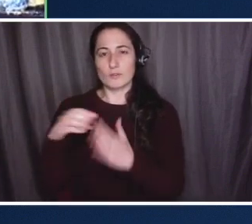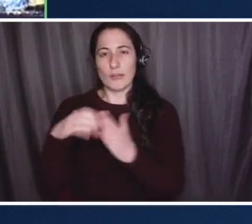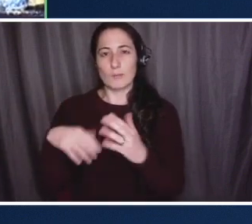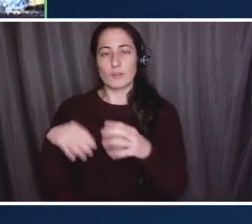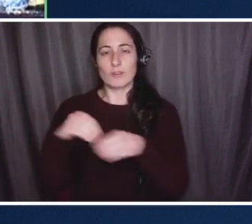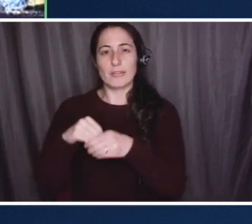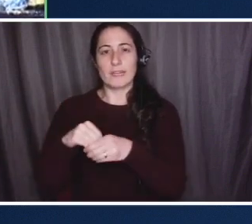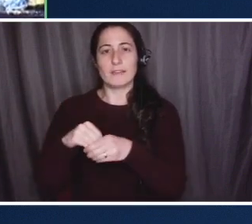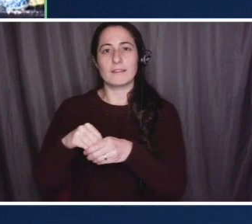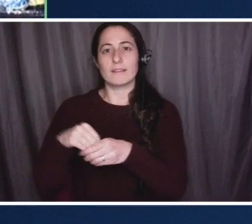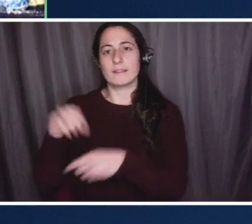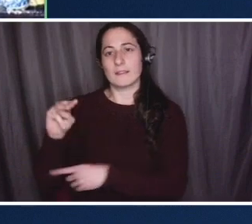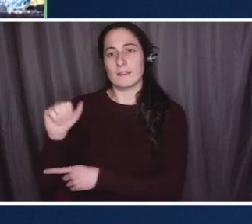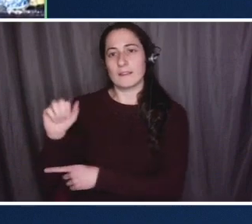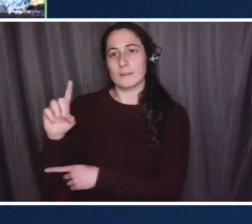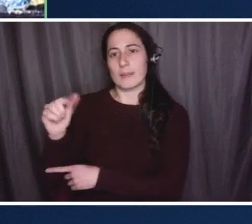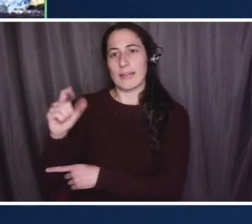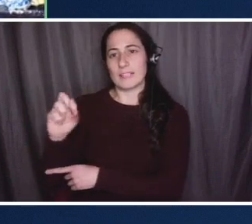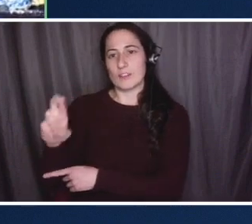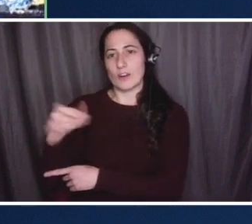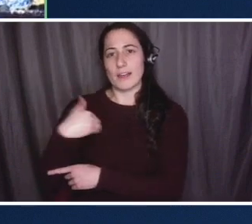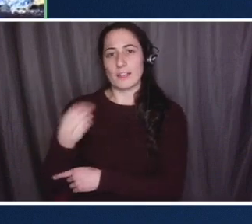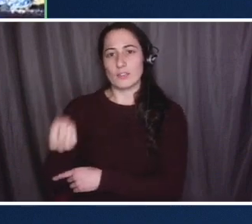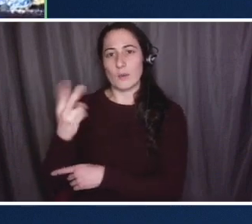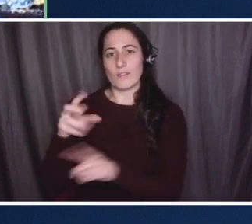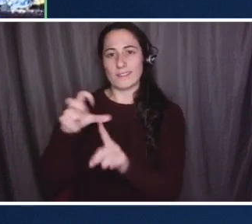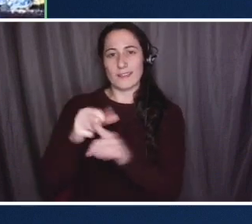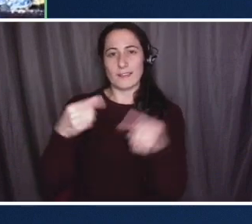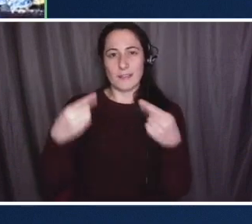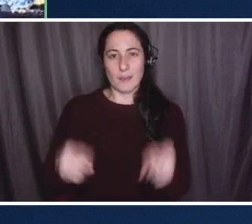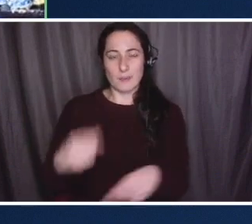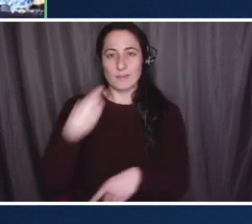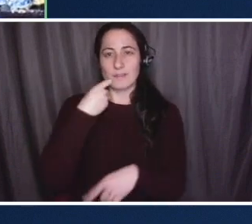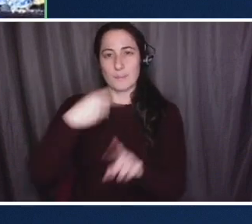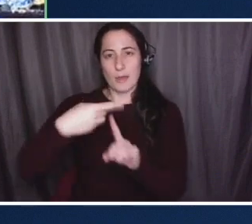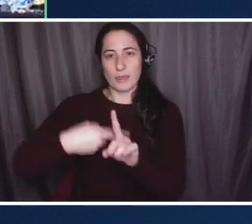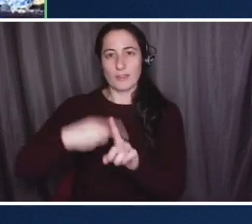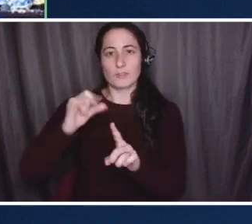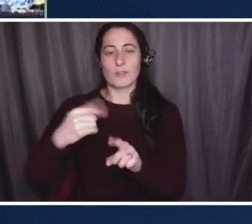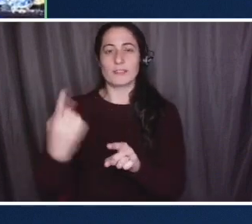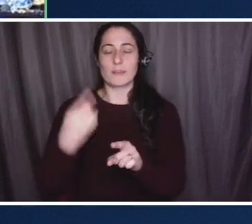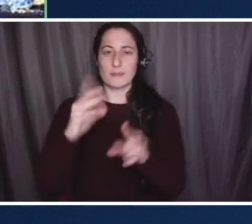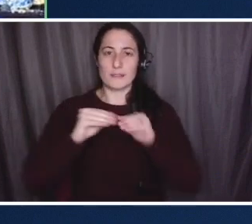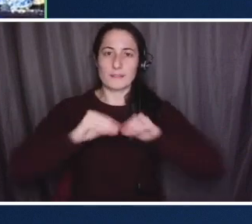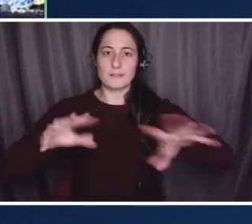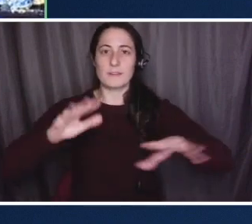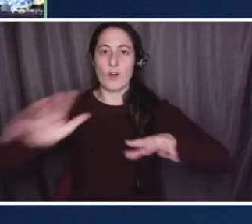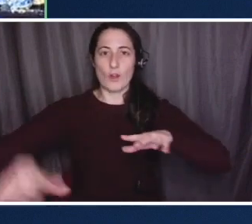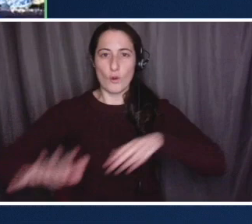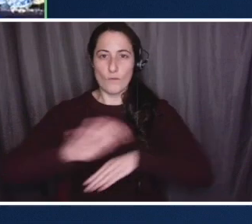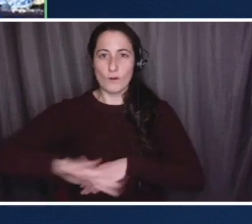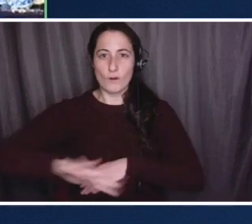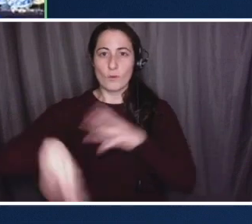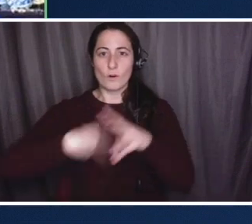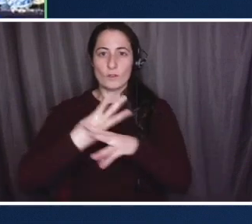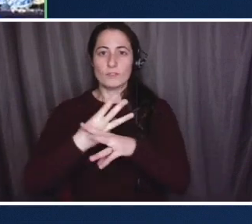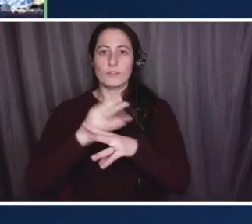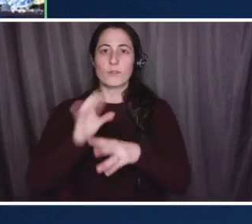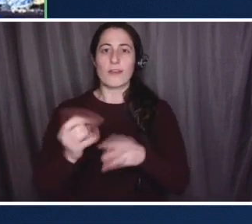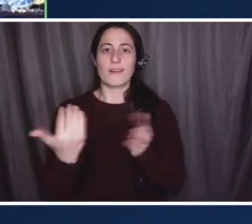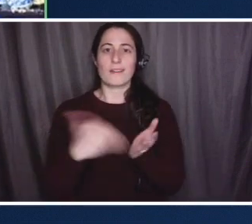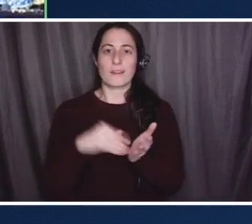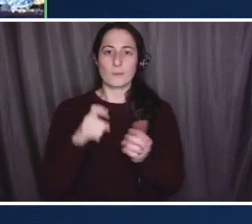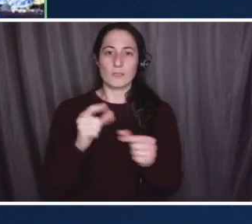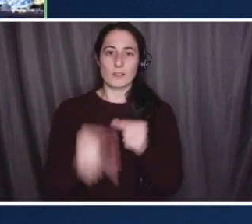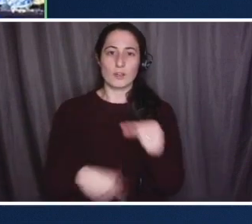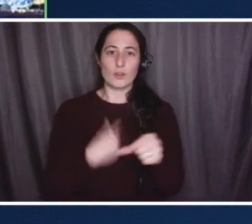the last month only, and this is something going viral across the globe. So once again, we need a global solution as